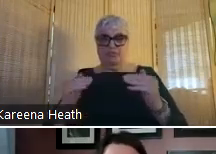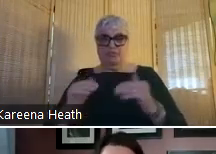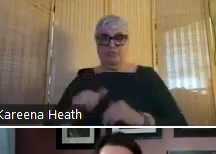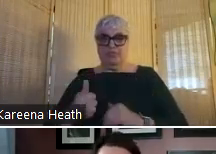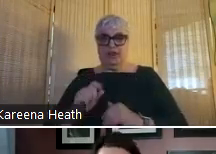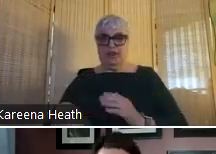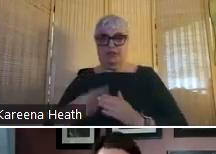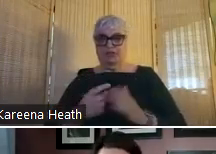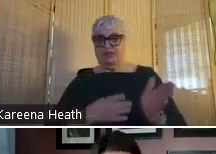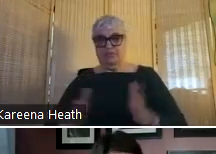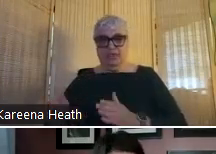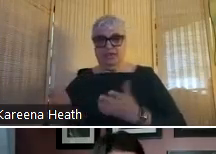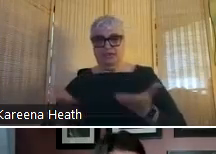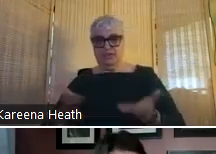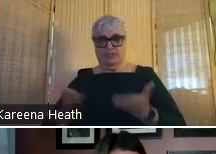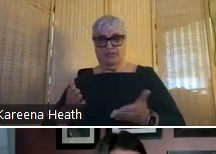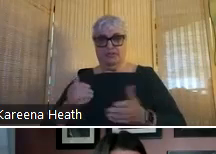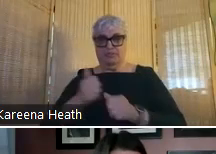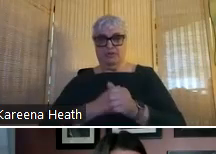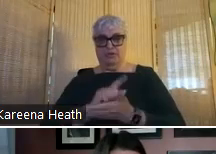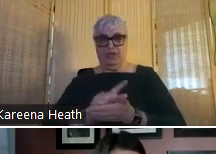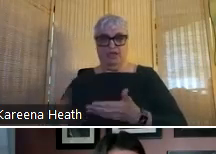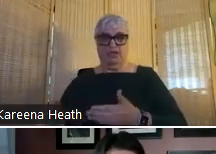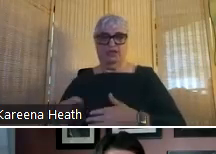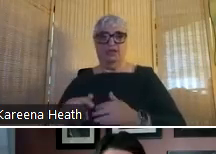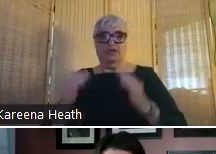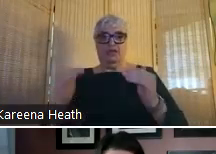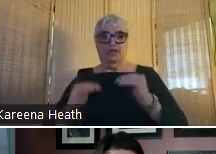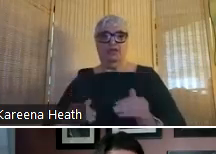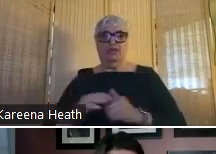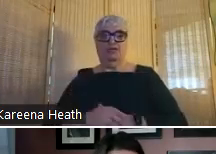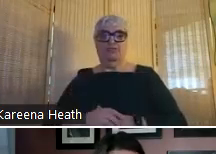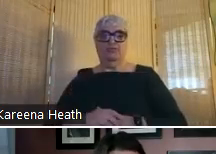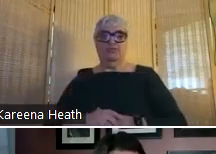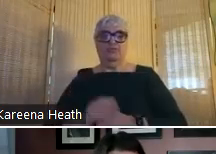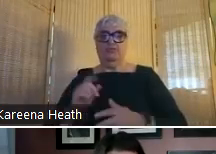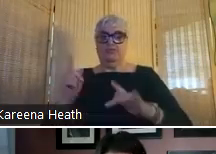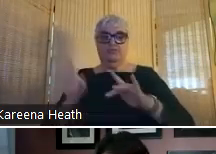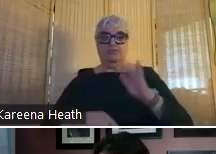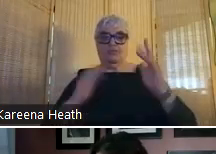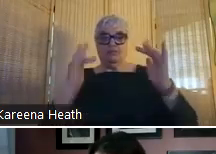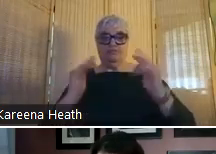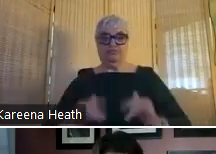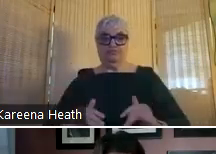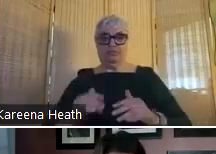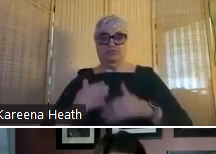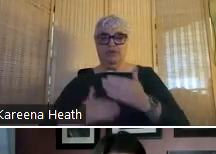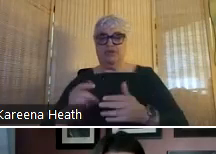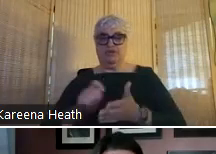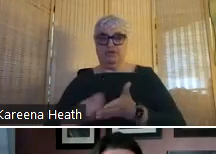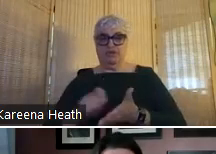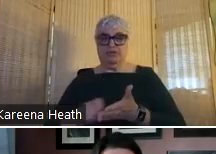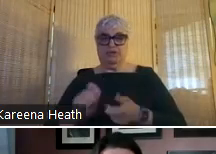of planned treatment services per week. Next slide, please. With this, we're going to skip right down to the progress notes because this is where it